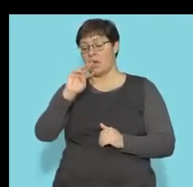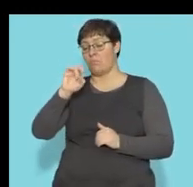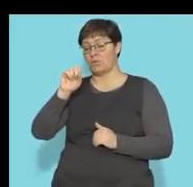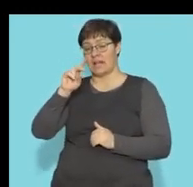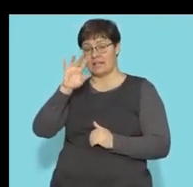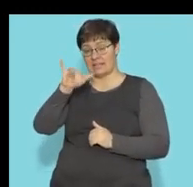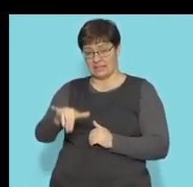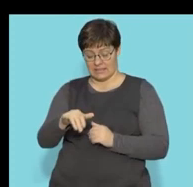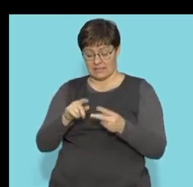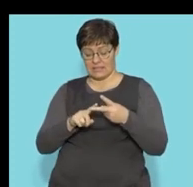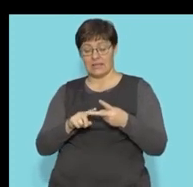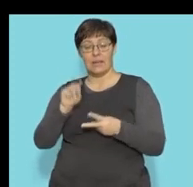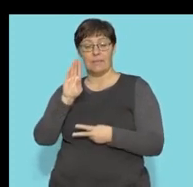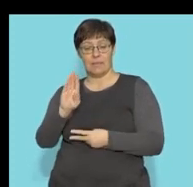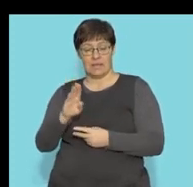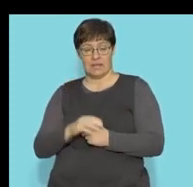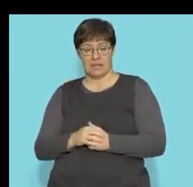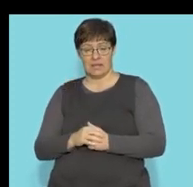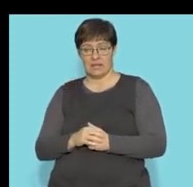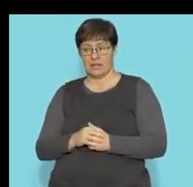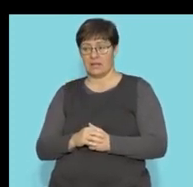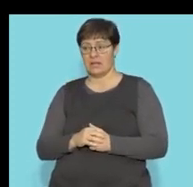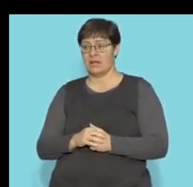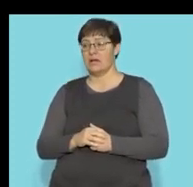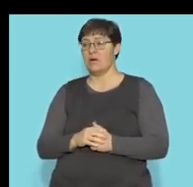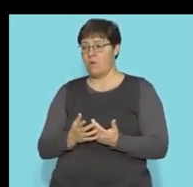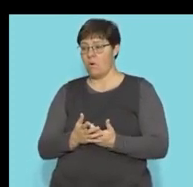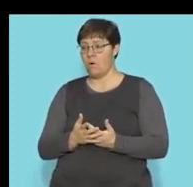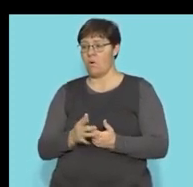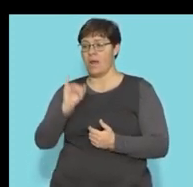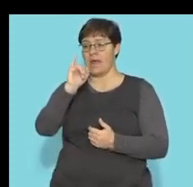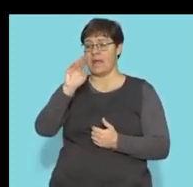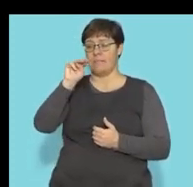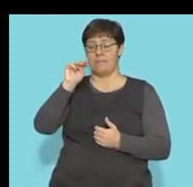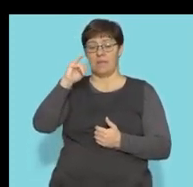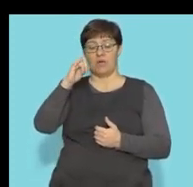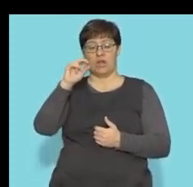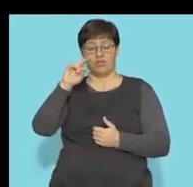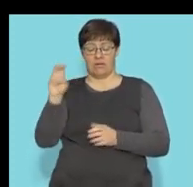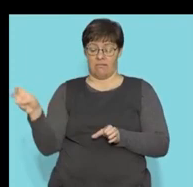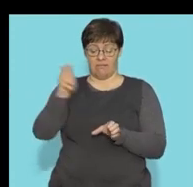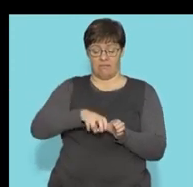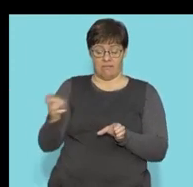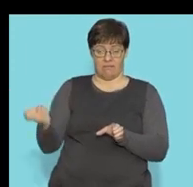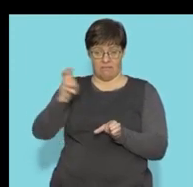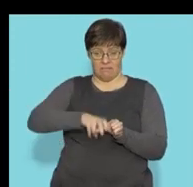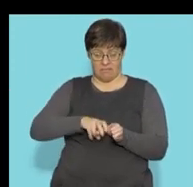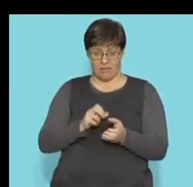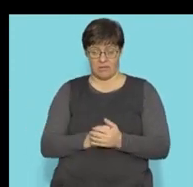mortality, and B, immigration, we're going to use the